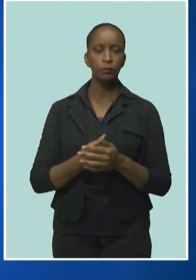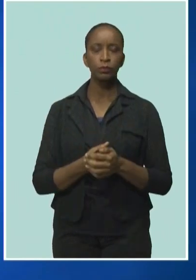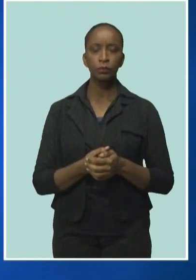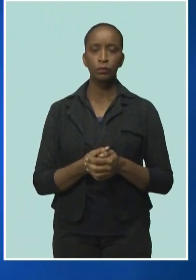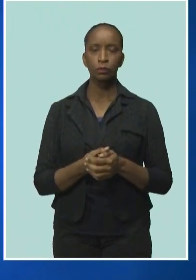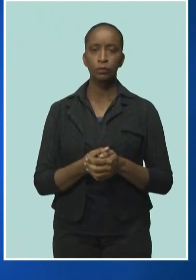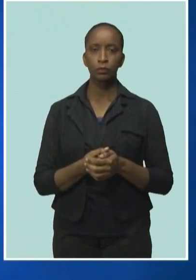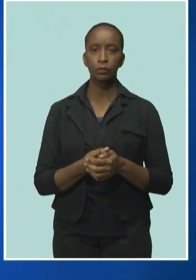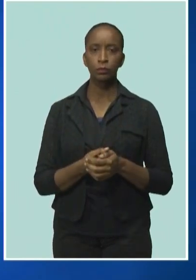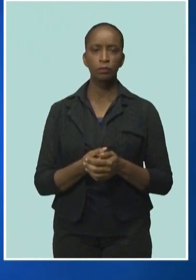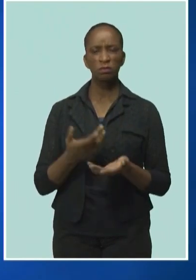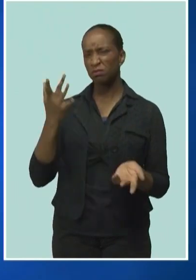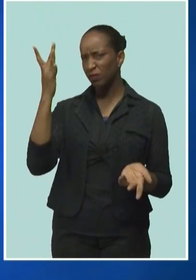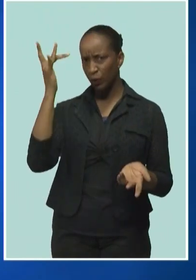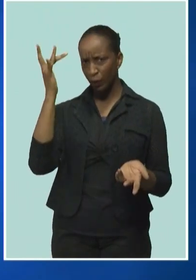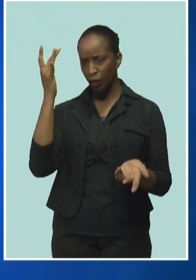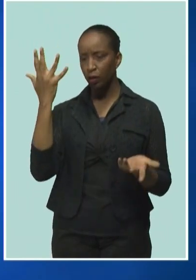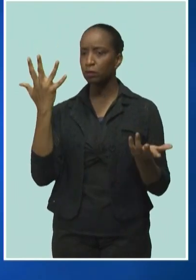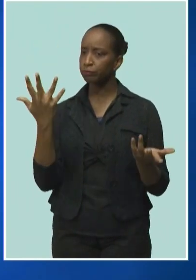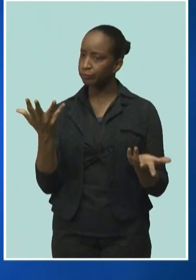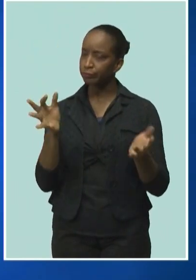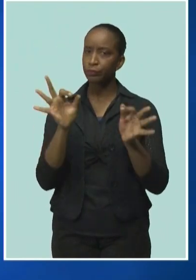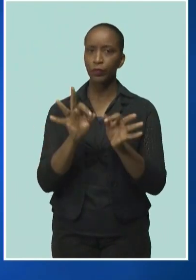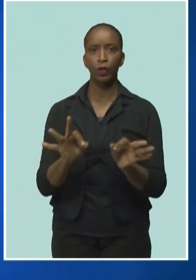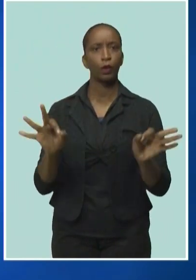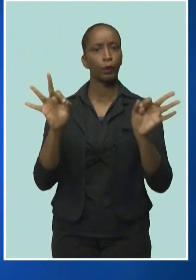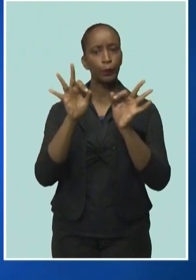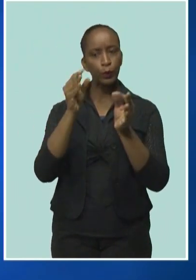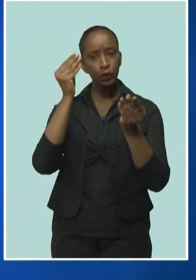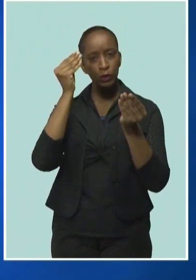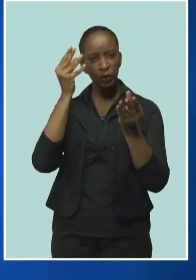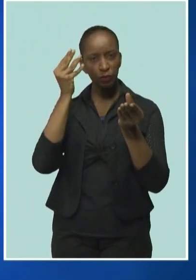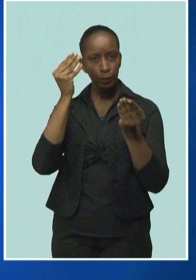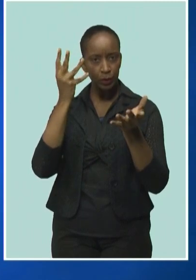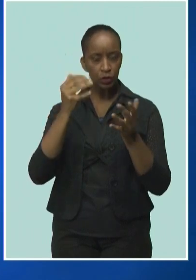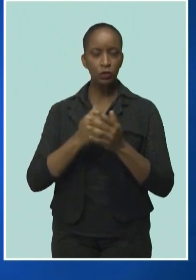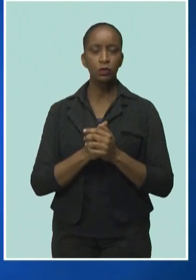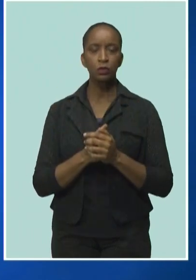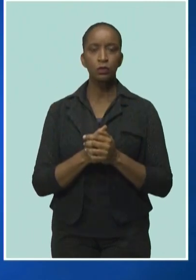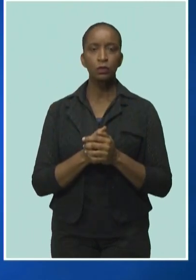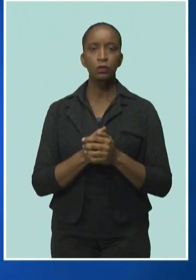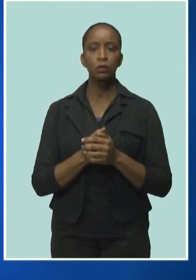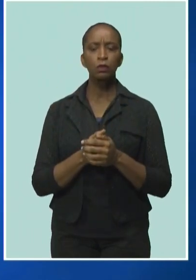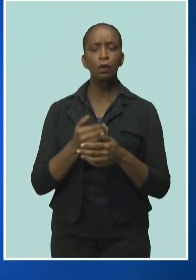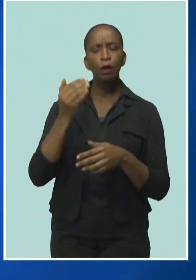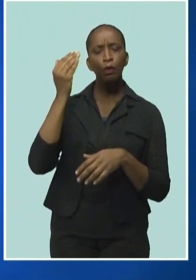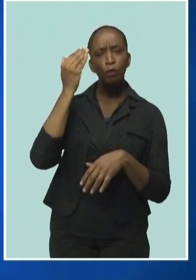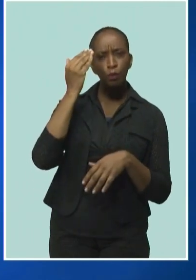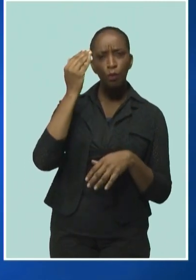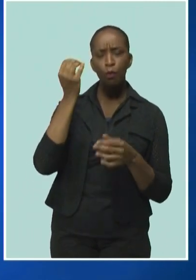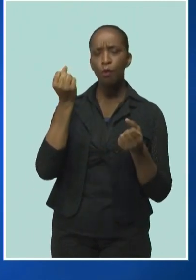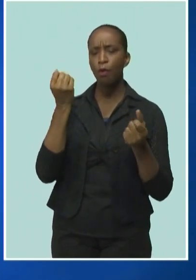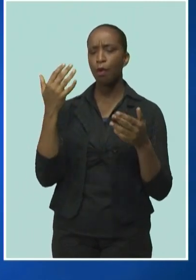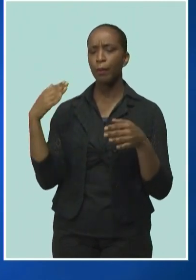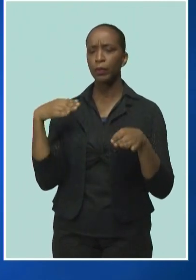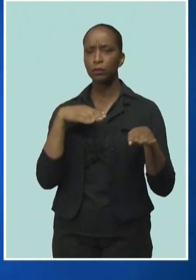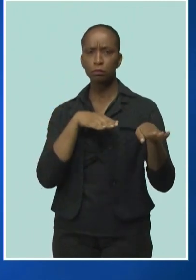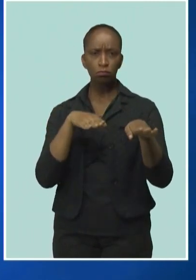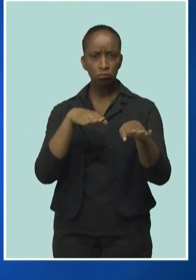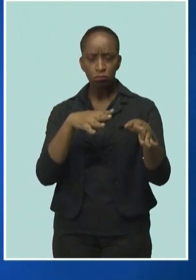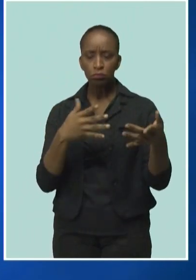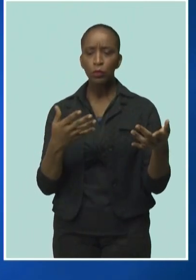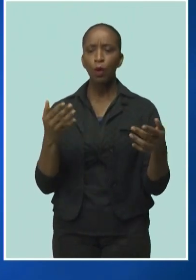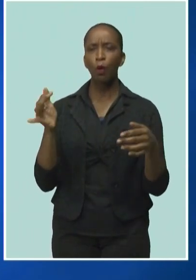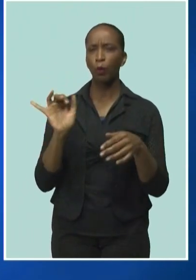provide valuable data as to the volume and characteristics of the